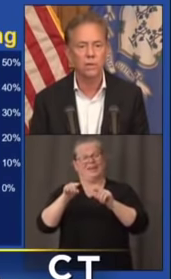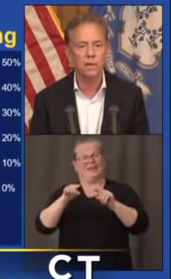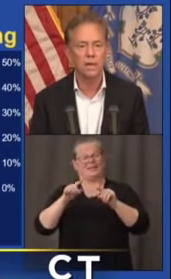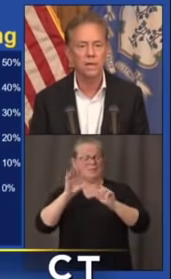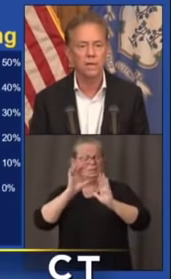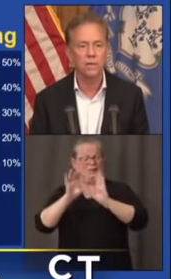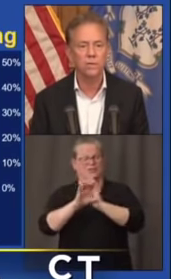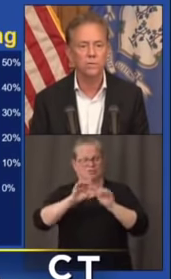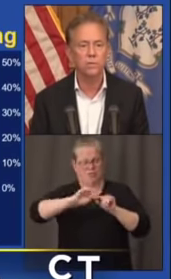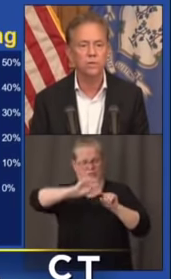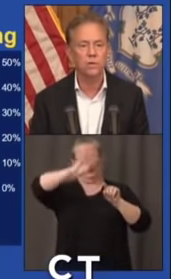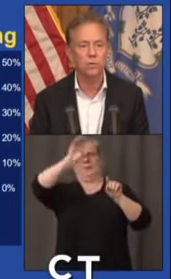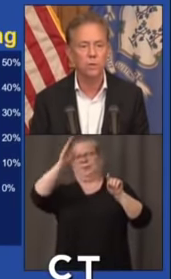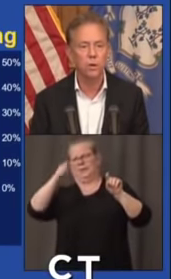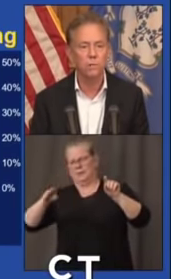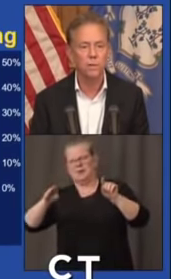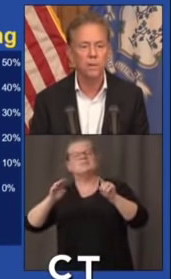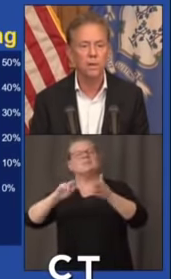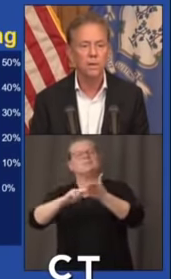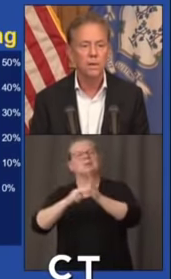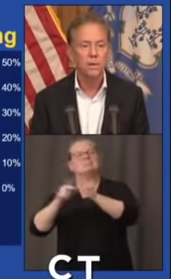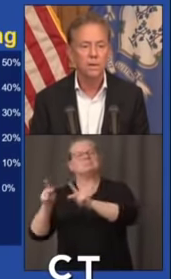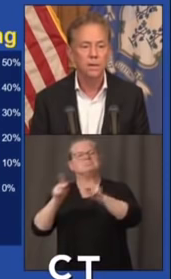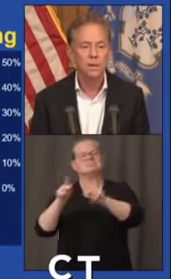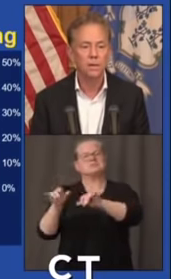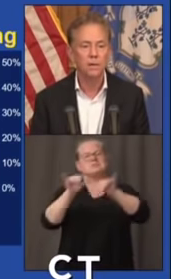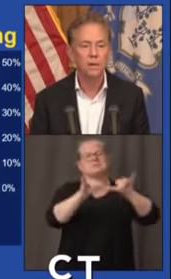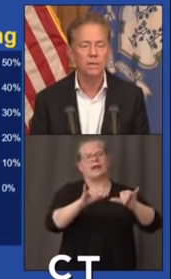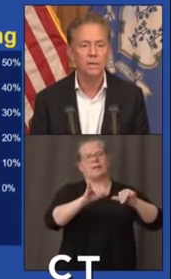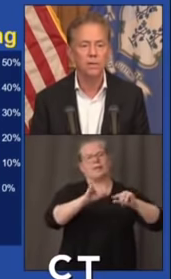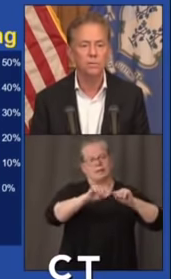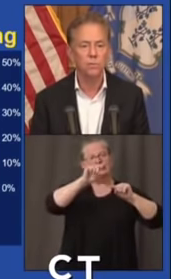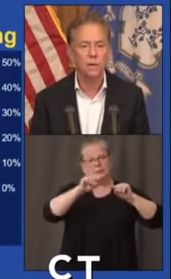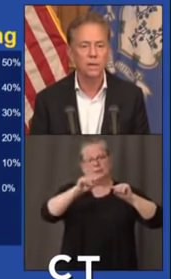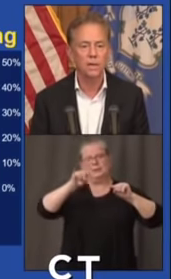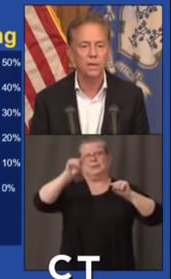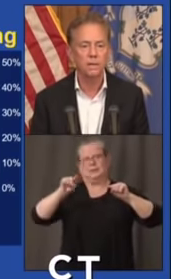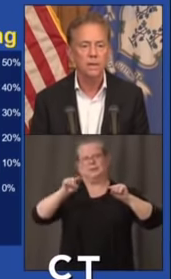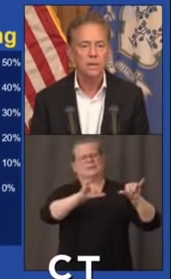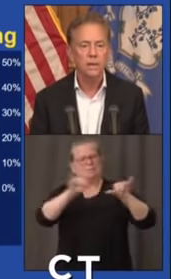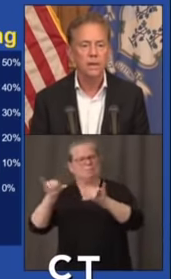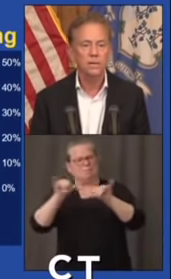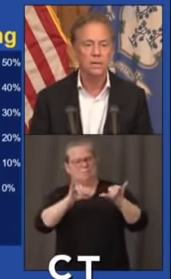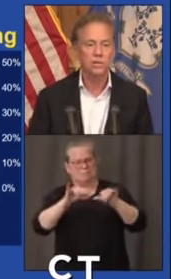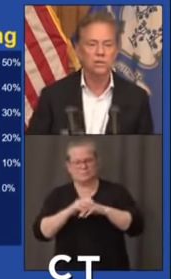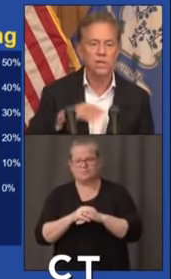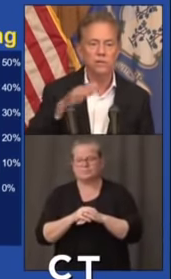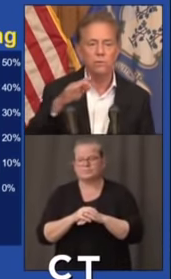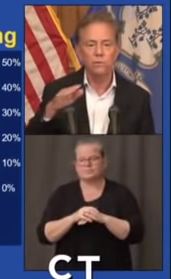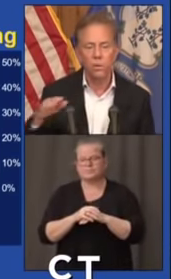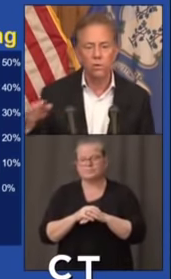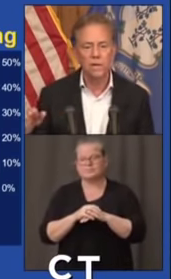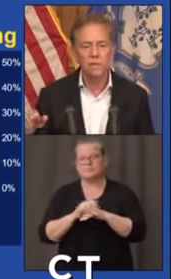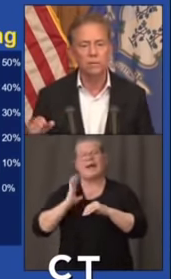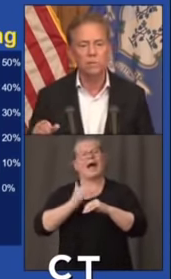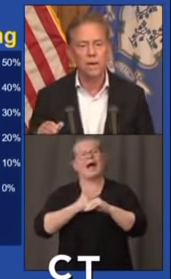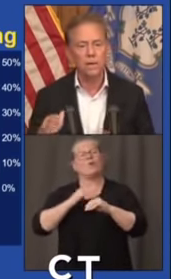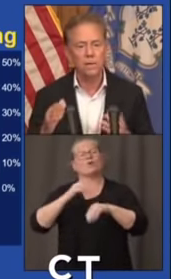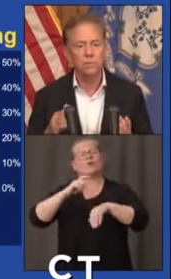show it again. You can see when we started reopening there, and that's the red line. And you can see we've gone